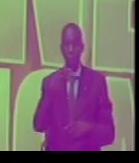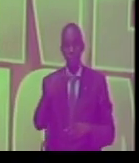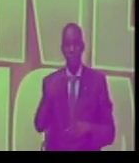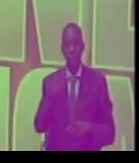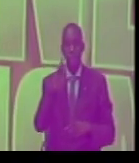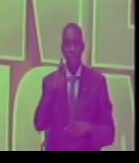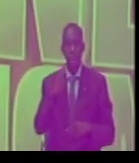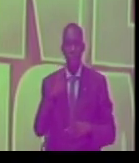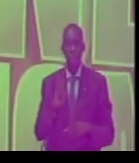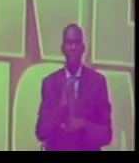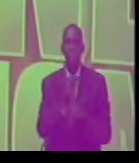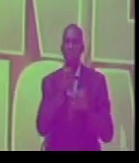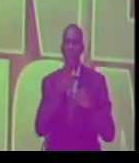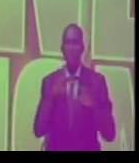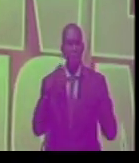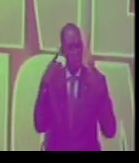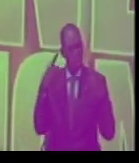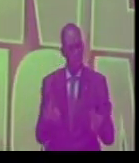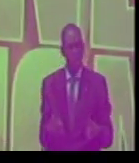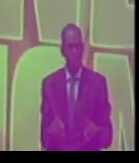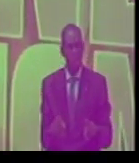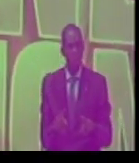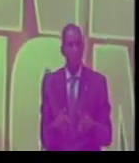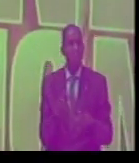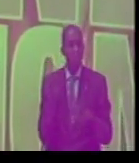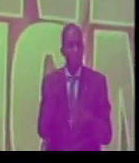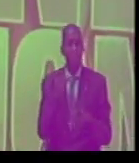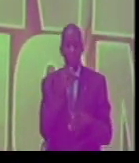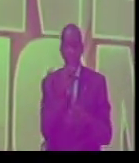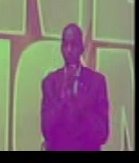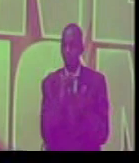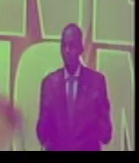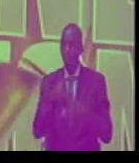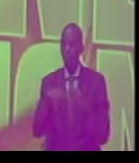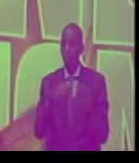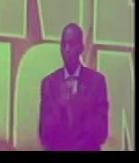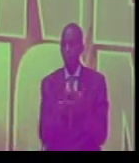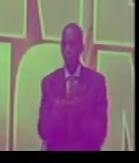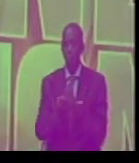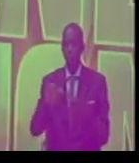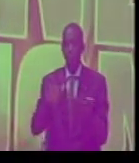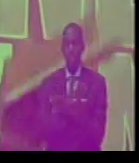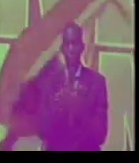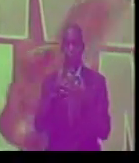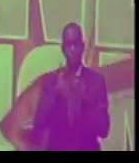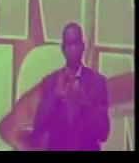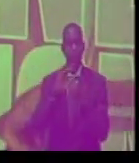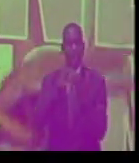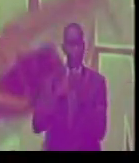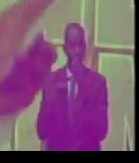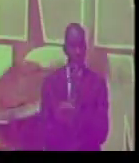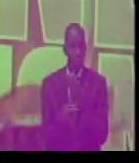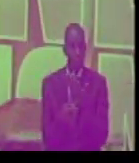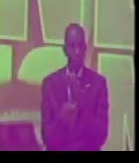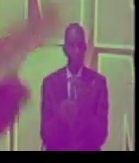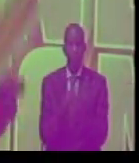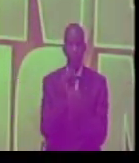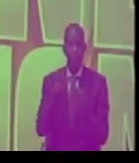know, herbs, nothing happened. But brethren, there's something about that divine